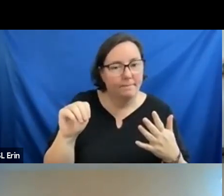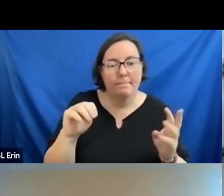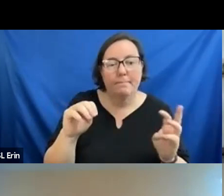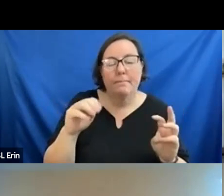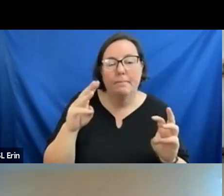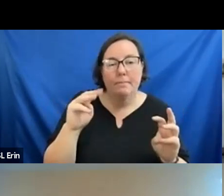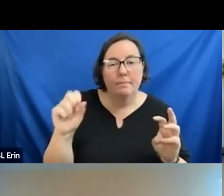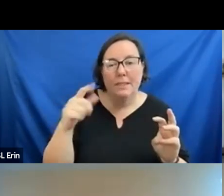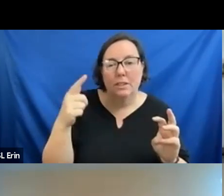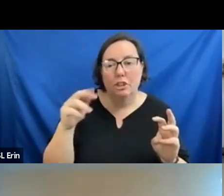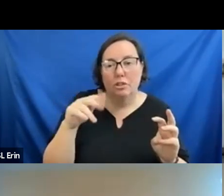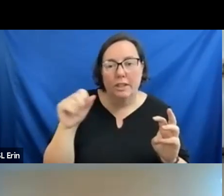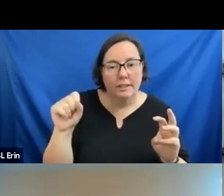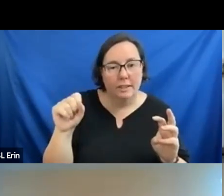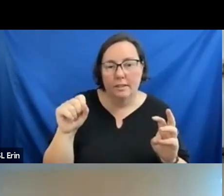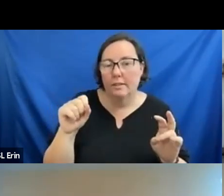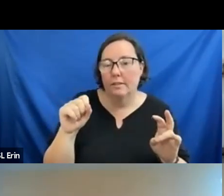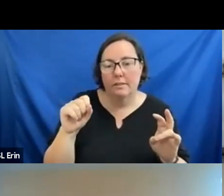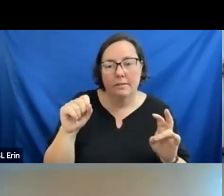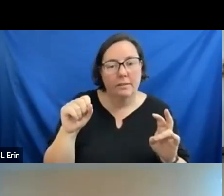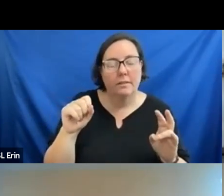Ms. Grassa.